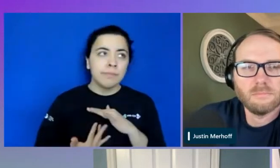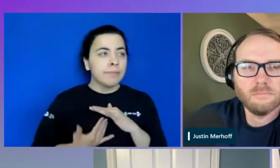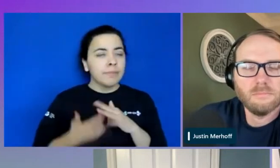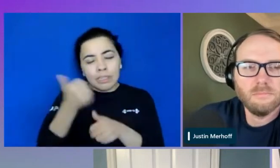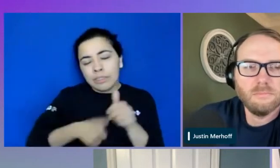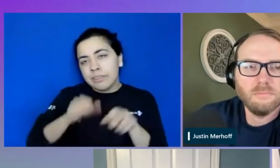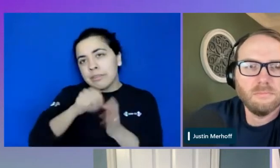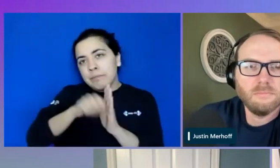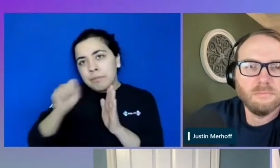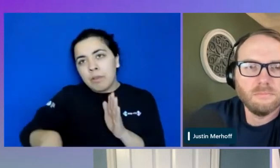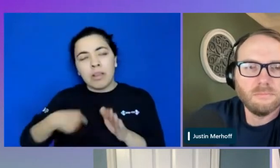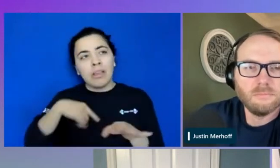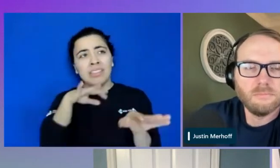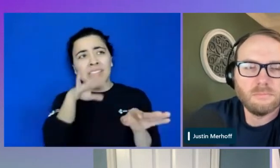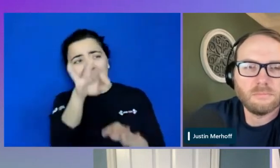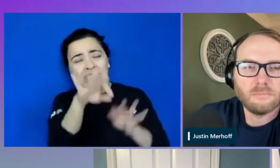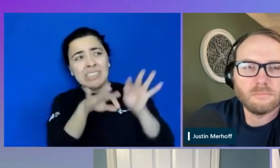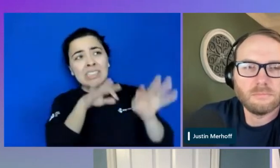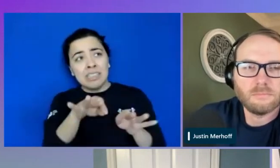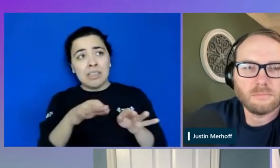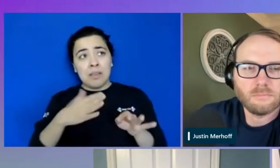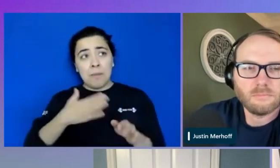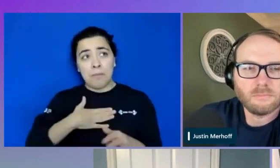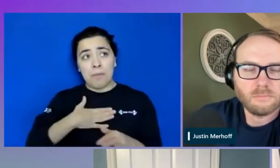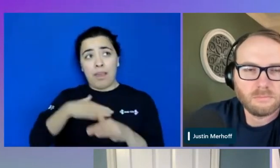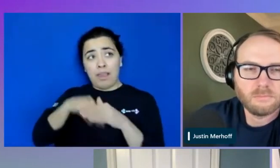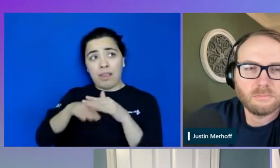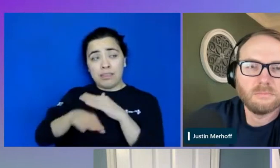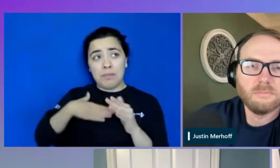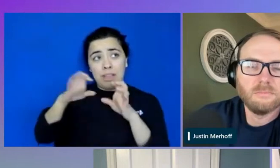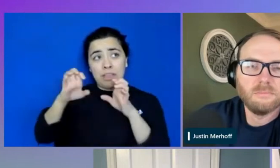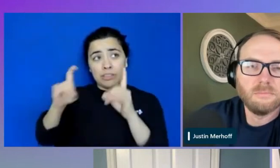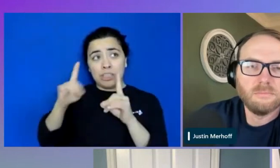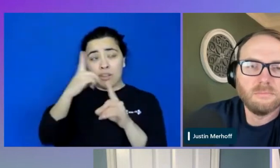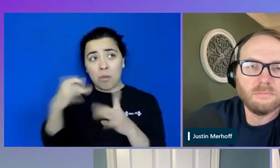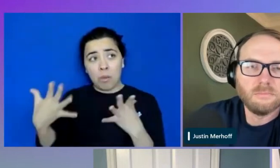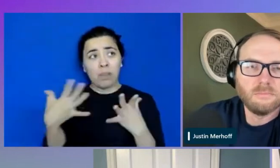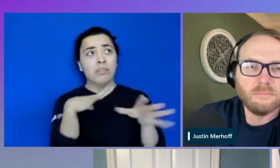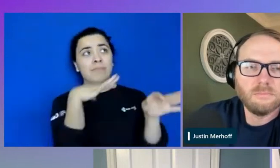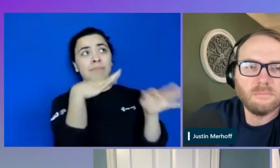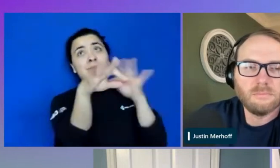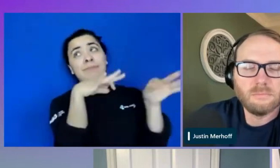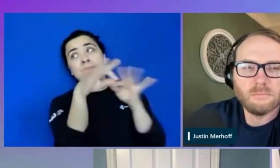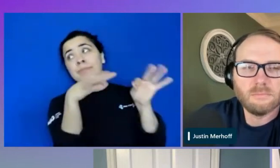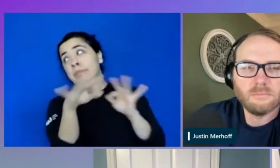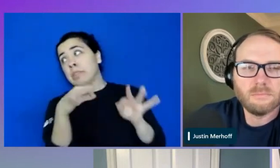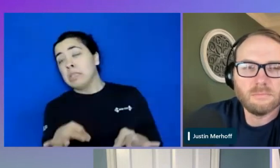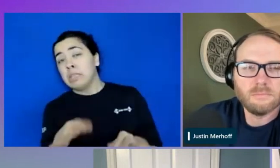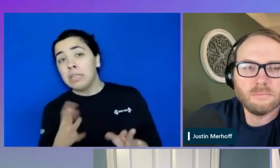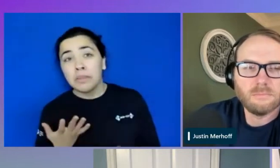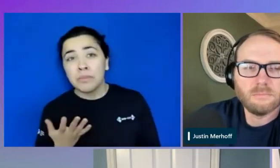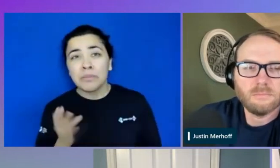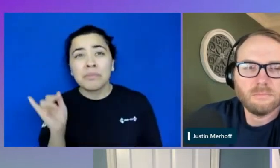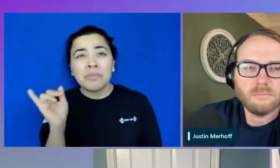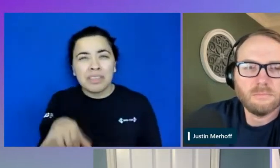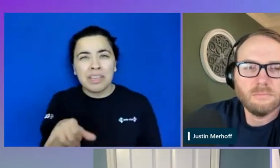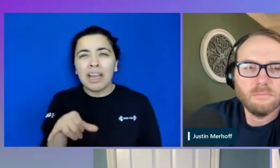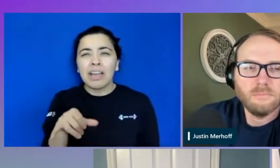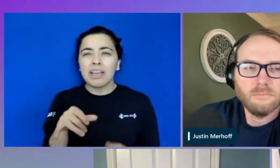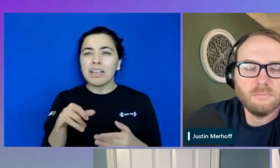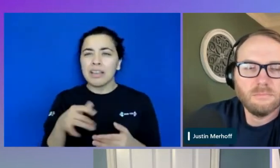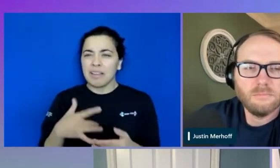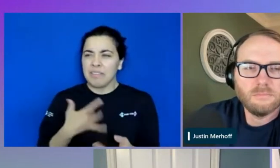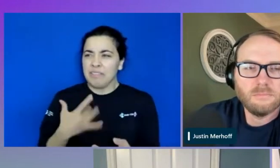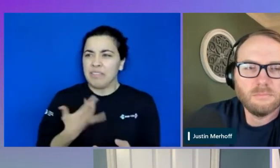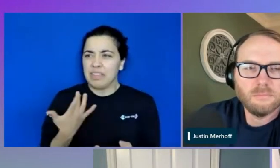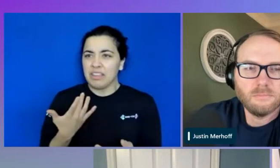explaining like the basis of how I access my education. It's it really makes you feel